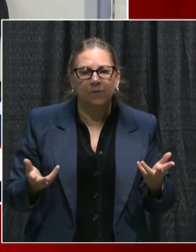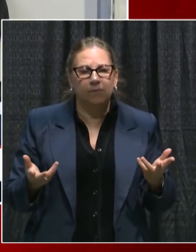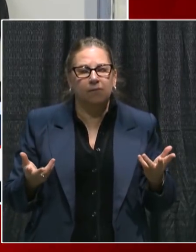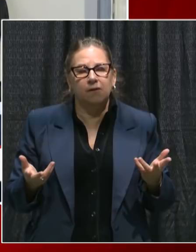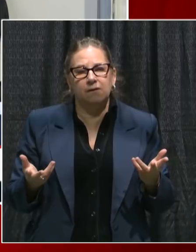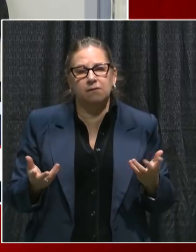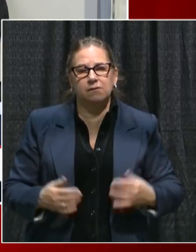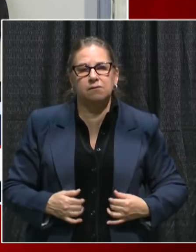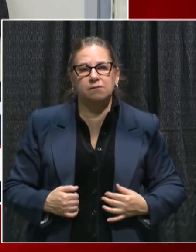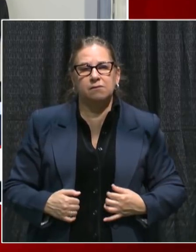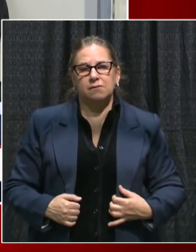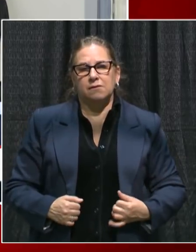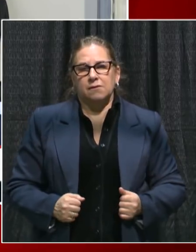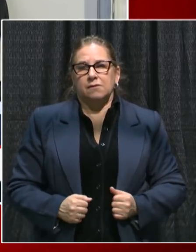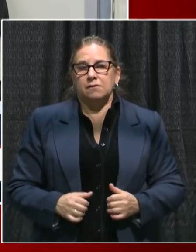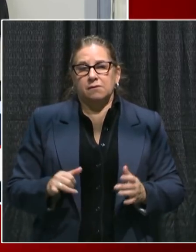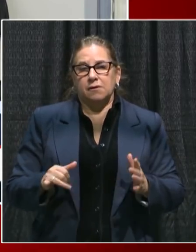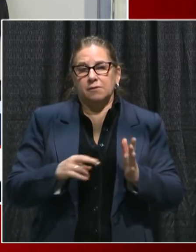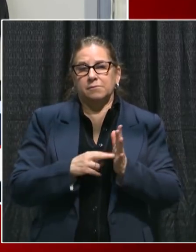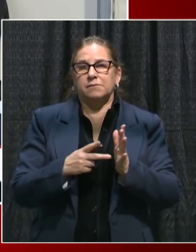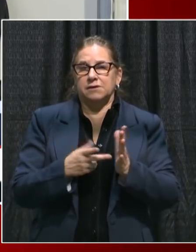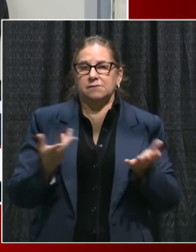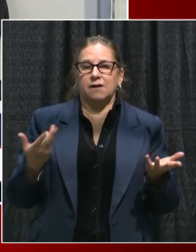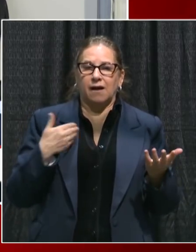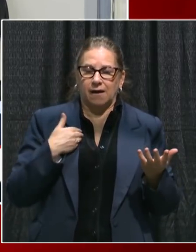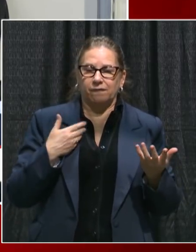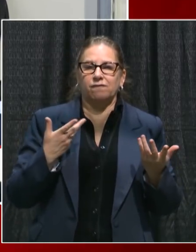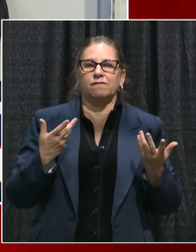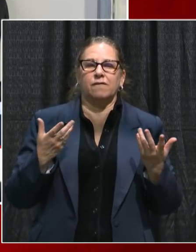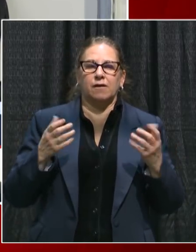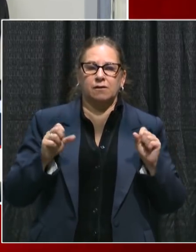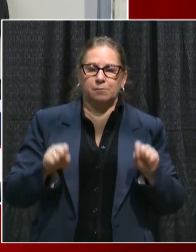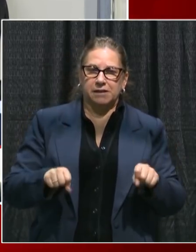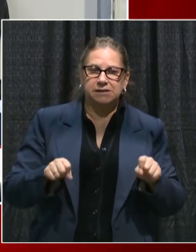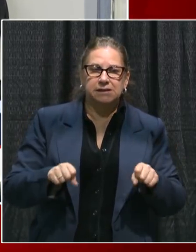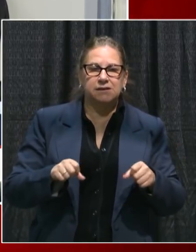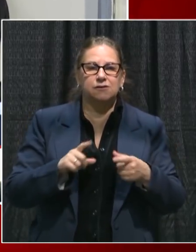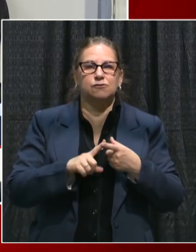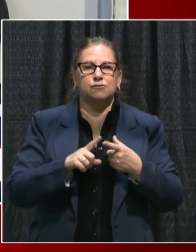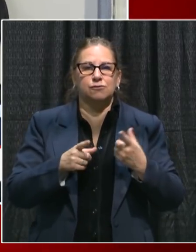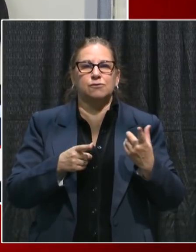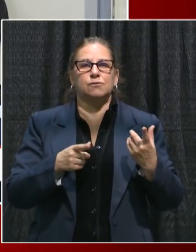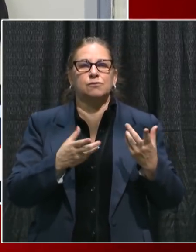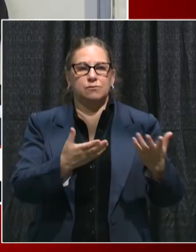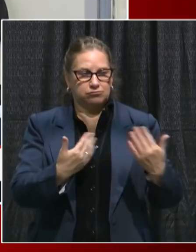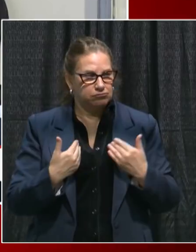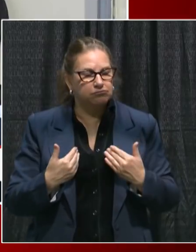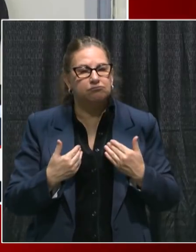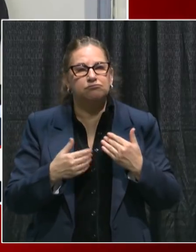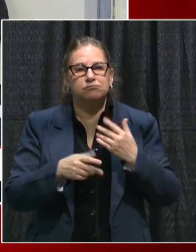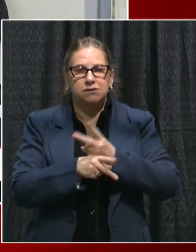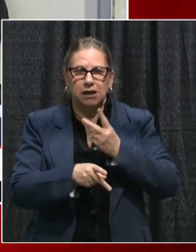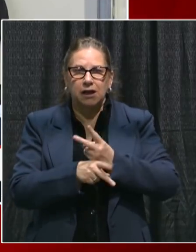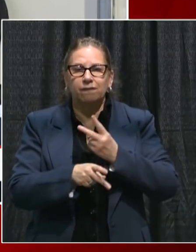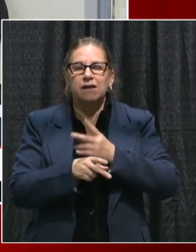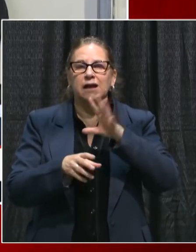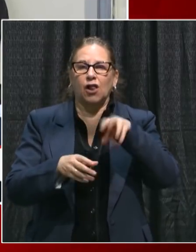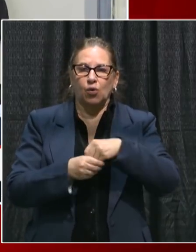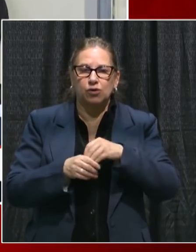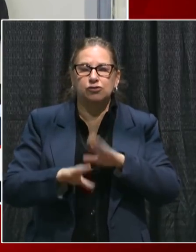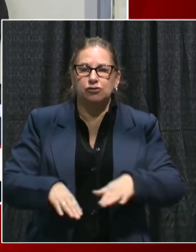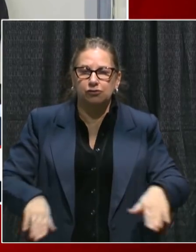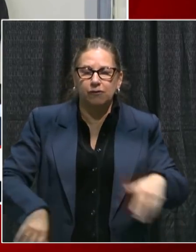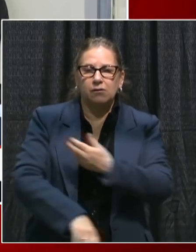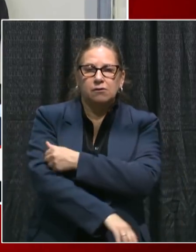the capacity in our system, including in our children's hospital, to be able to take care of individuals whether they have COVID